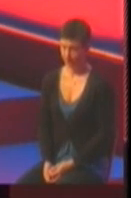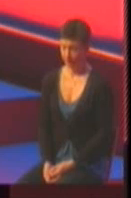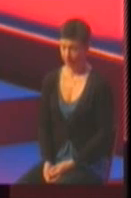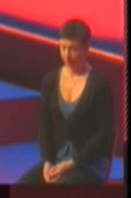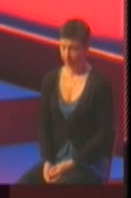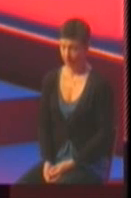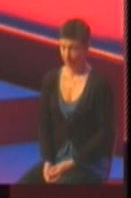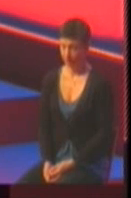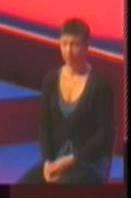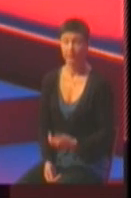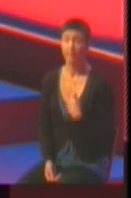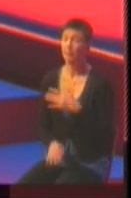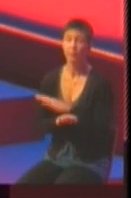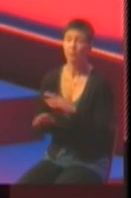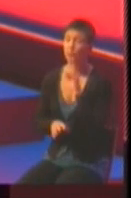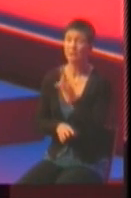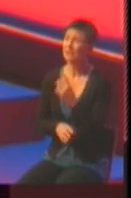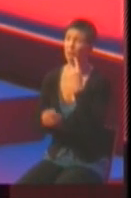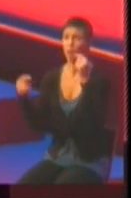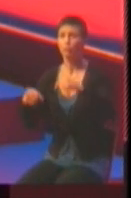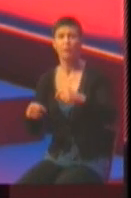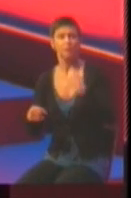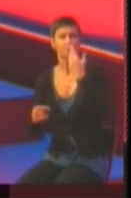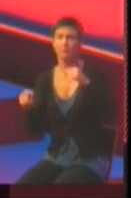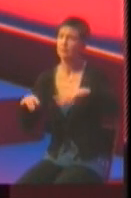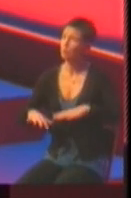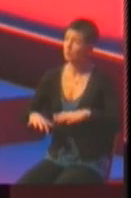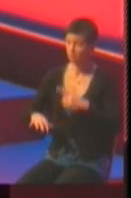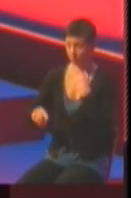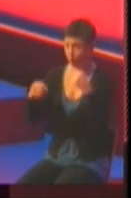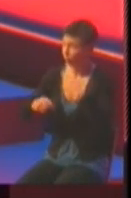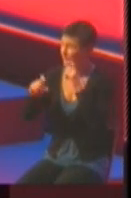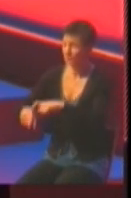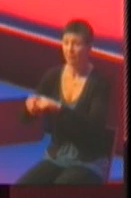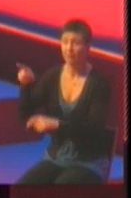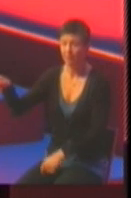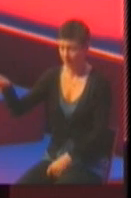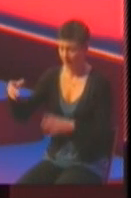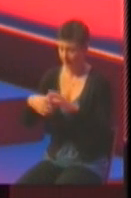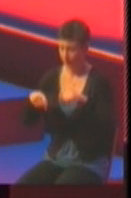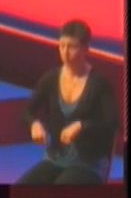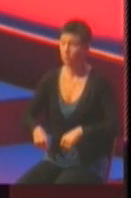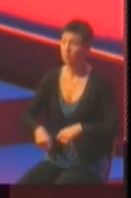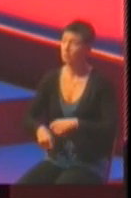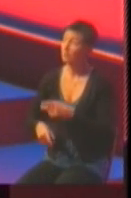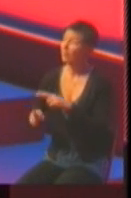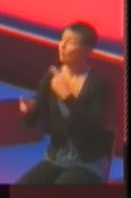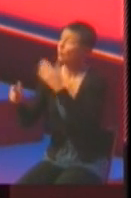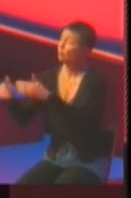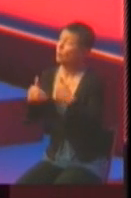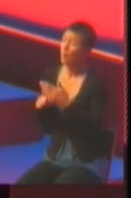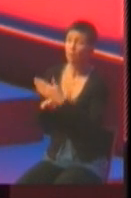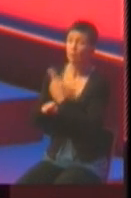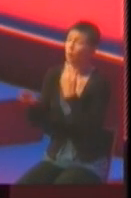The threat may be less visible, but it is no less real. The risks of leaving Afghanistan before the job